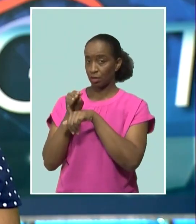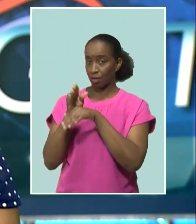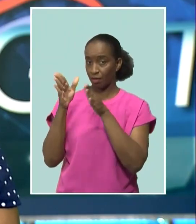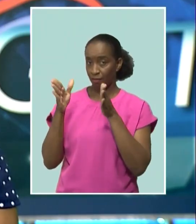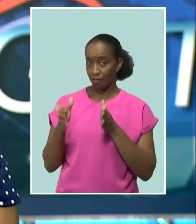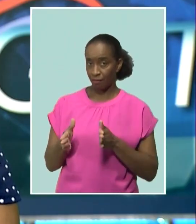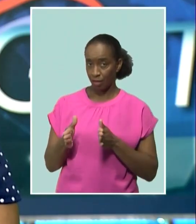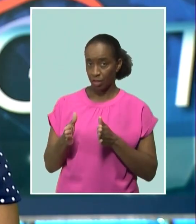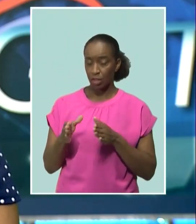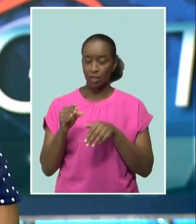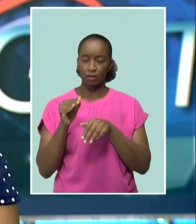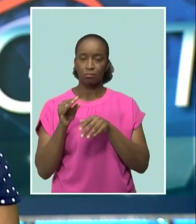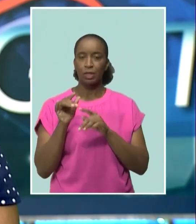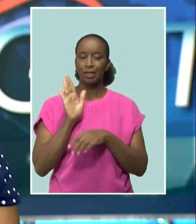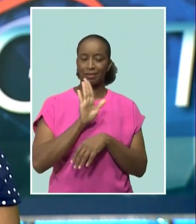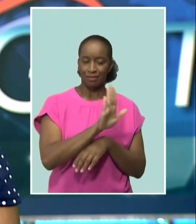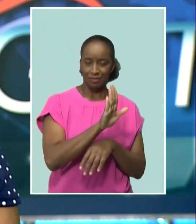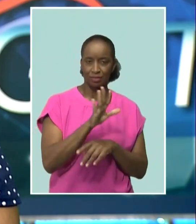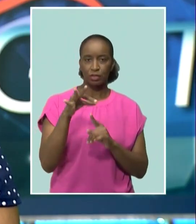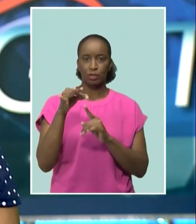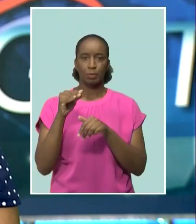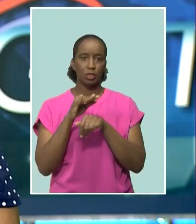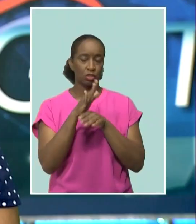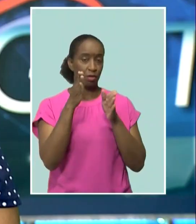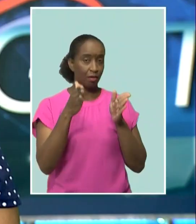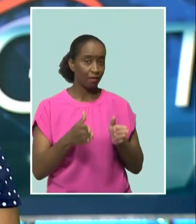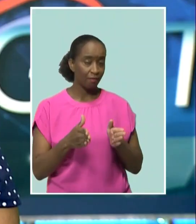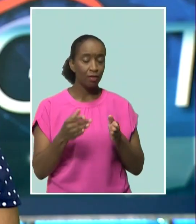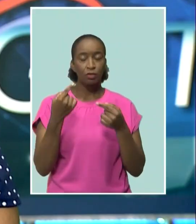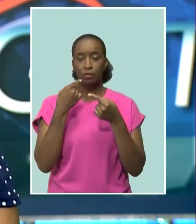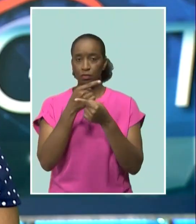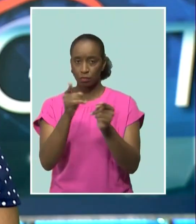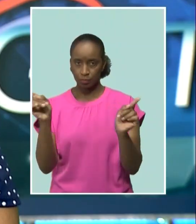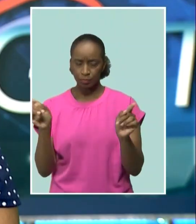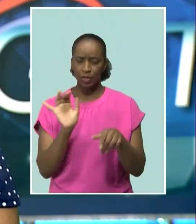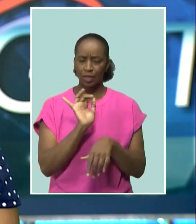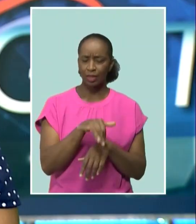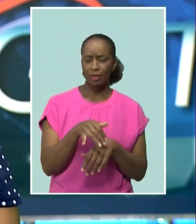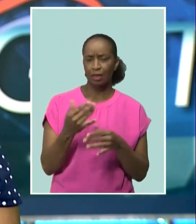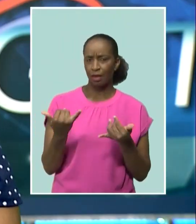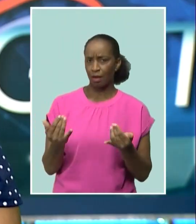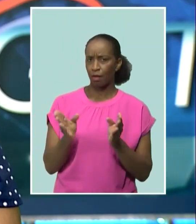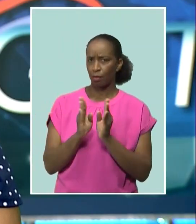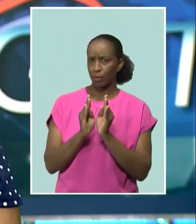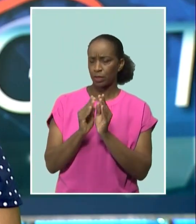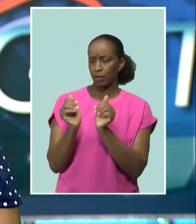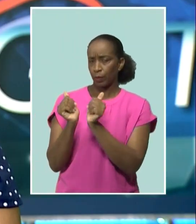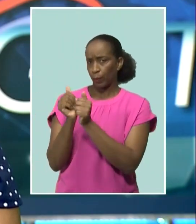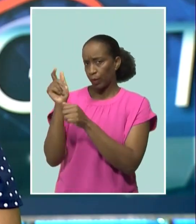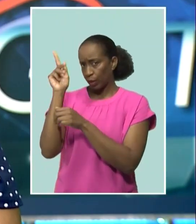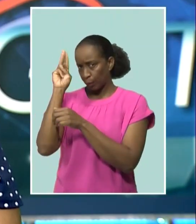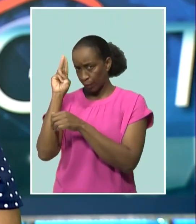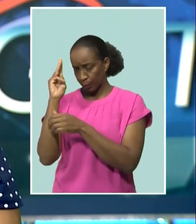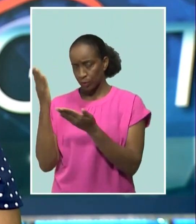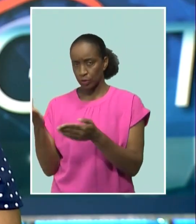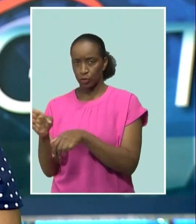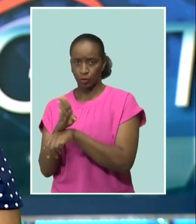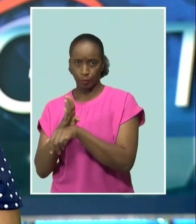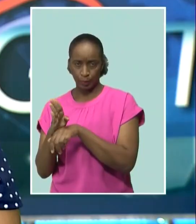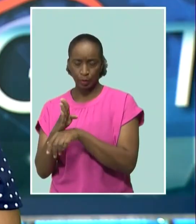to Keyamo, says the meeting is part of the minister's ongoing diplomatic mission to deepen air connectivity